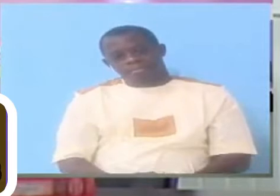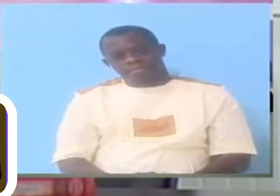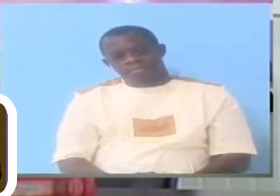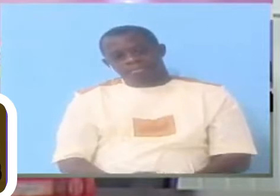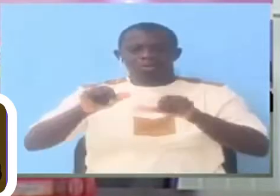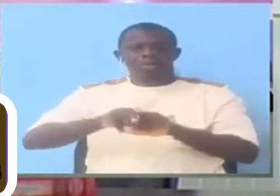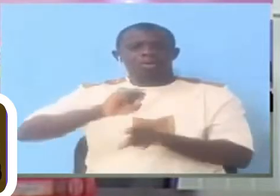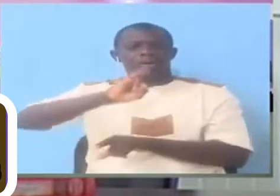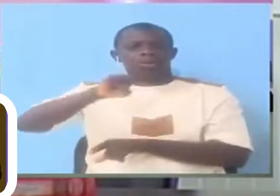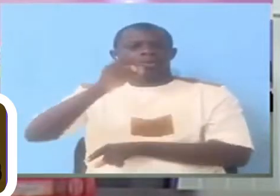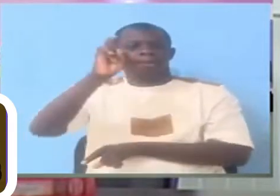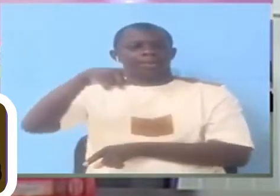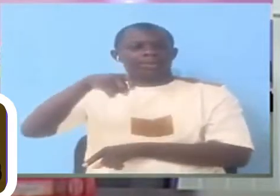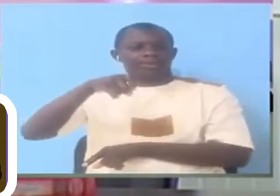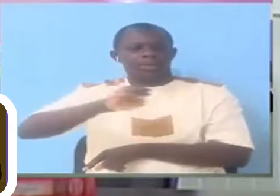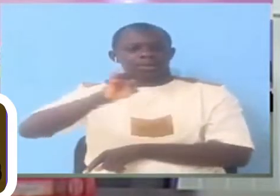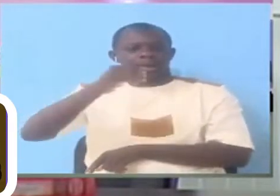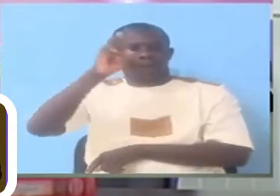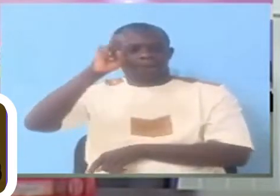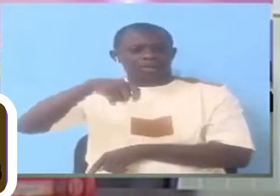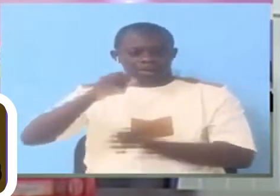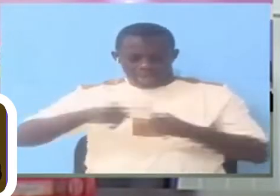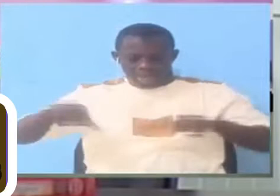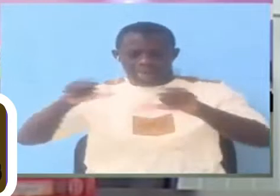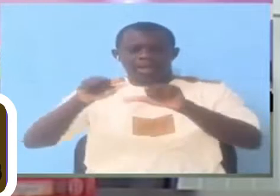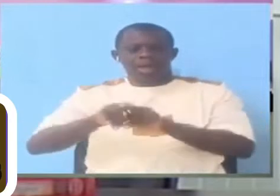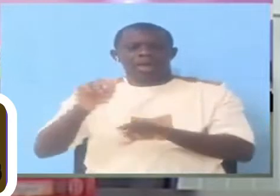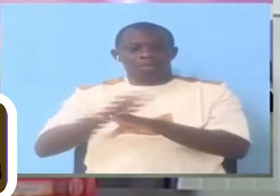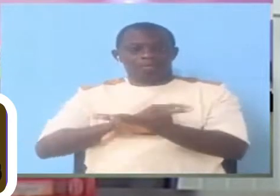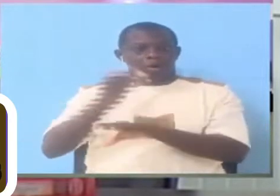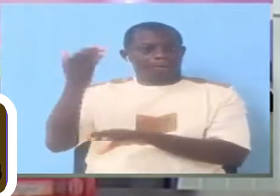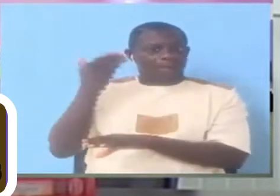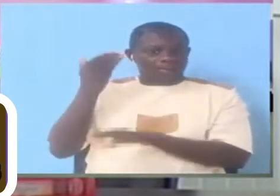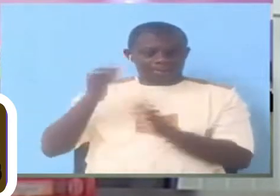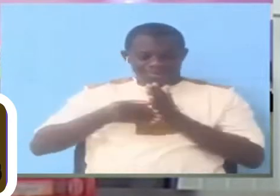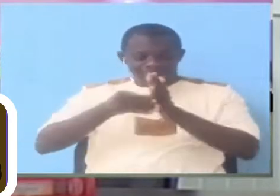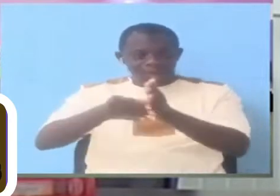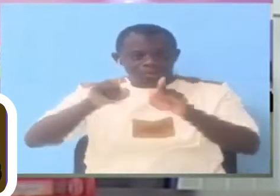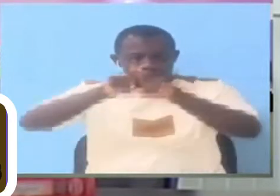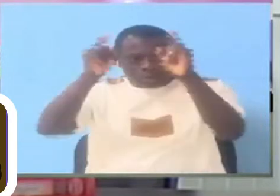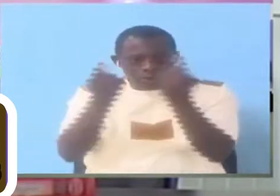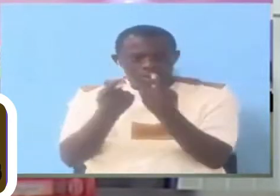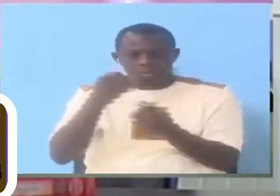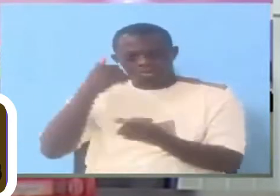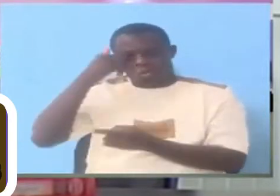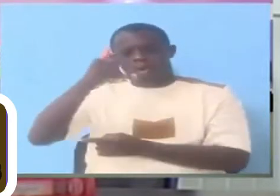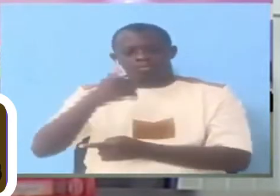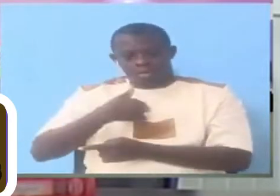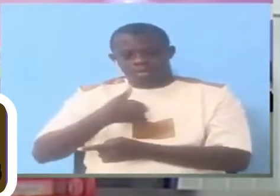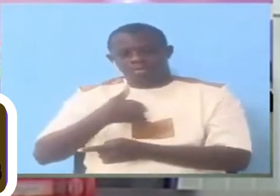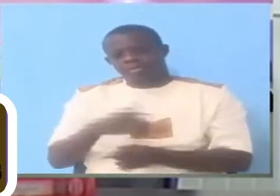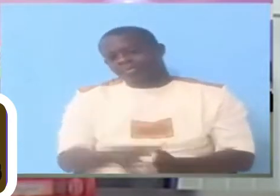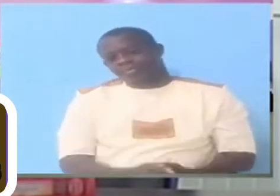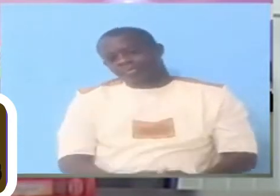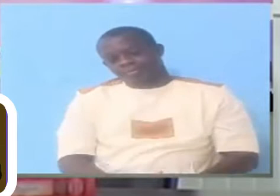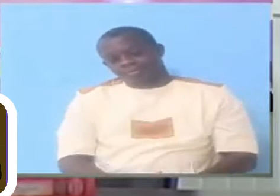demone ci kër ga. The then director general called me on my phone. Ma ñëwé bi boori Jimpex ki nekkon borom kër gi directeur